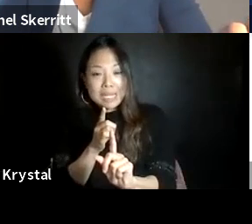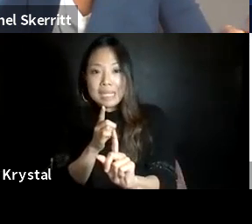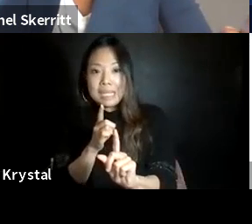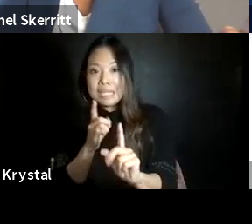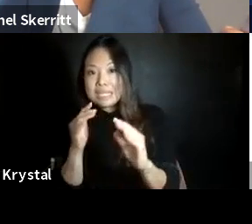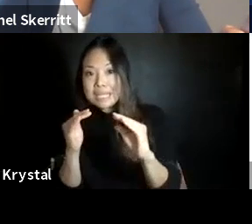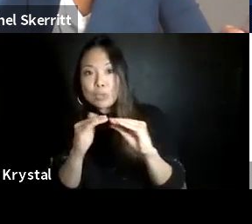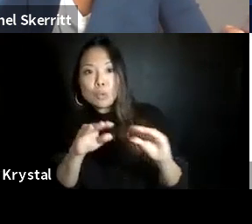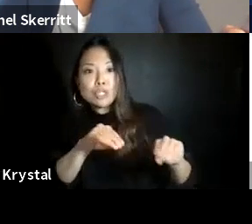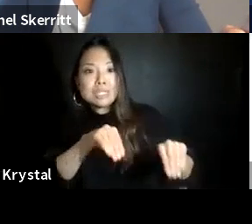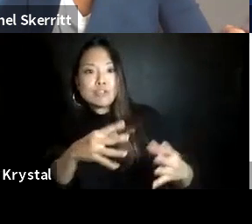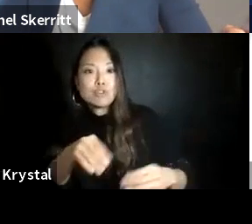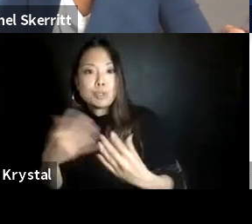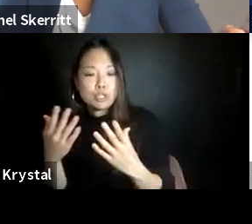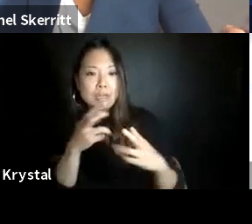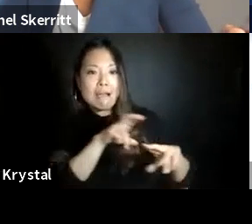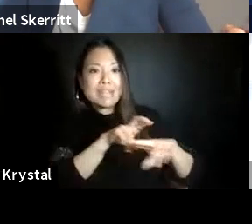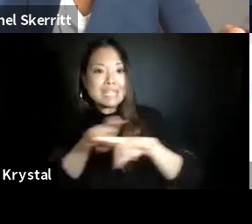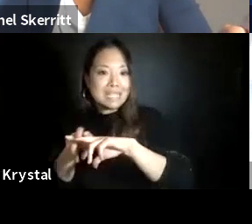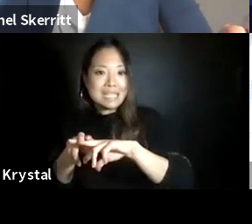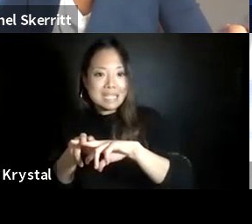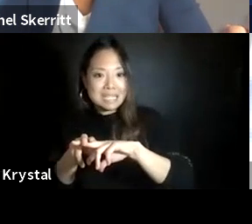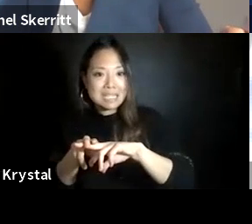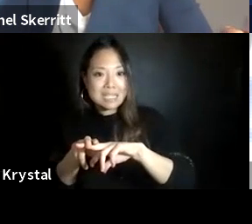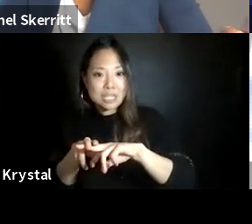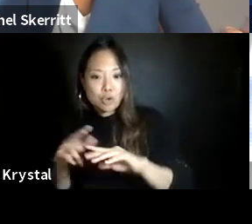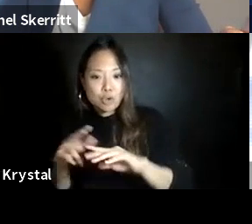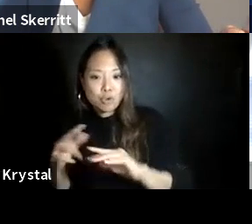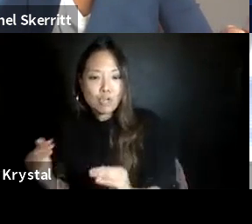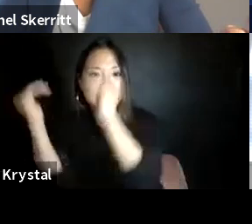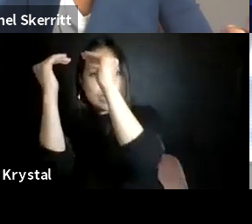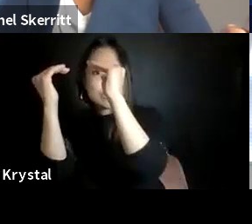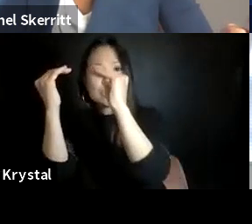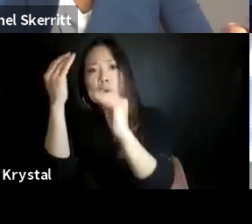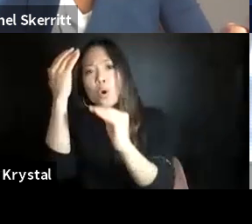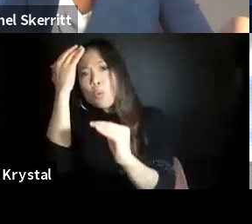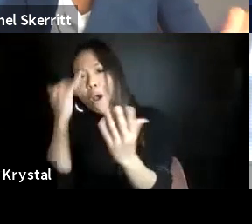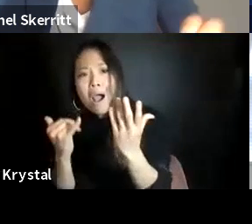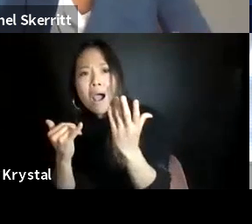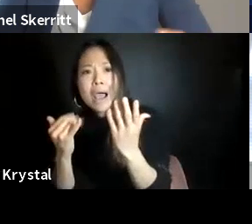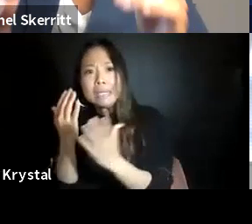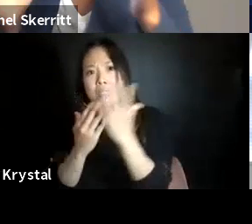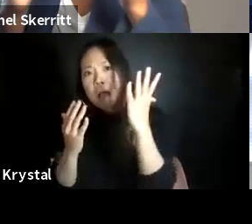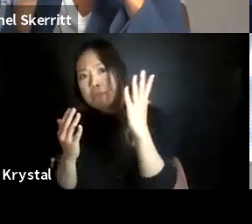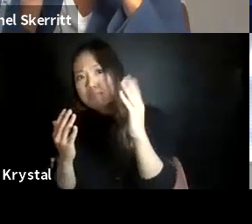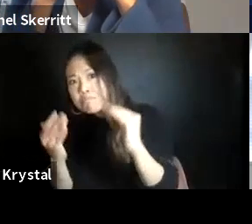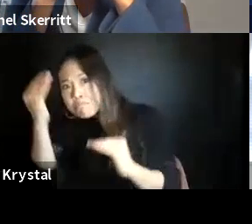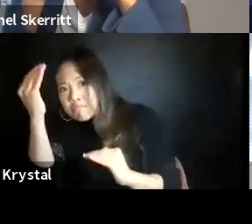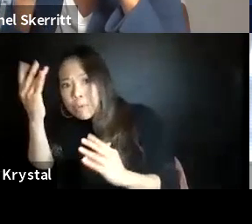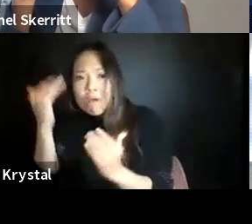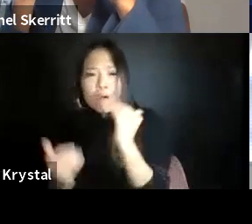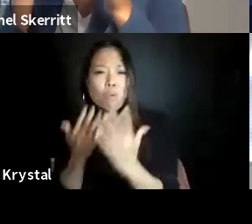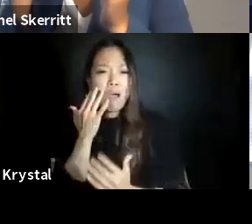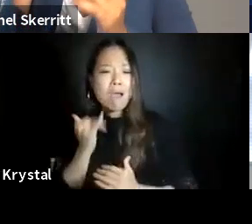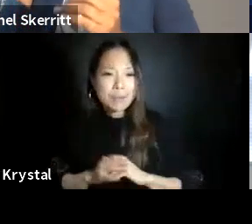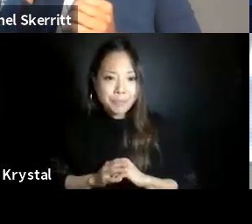the tiers, how come we've got such broad swings in some places? And I think they worked to try to